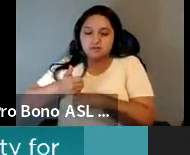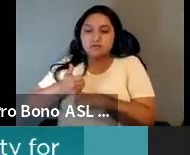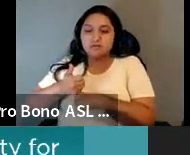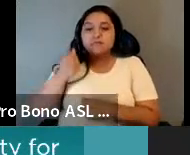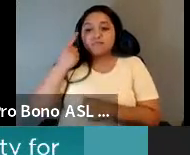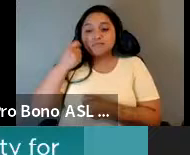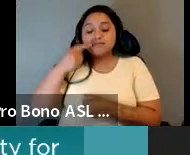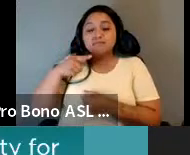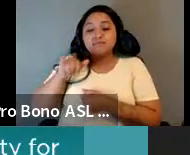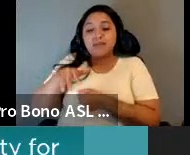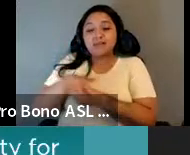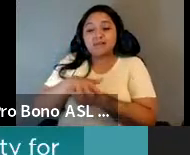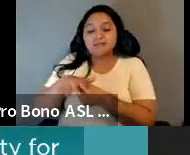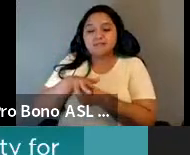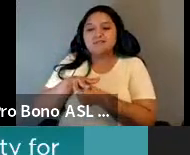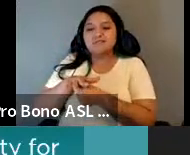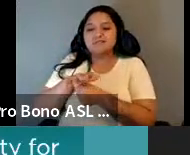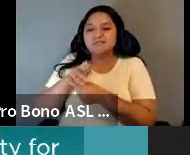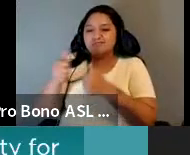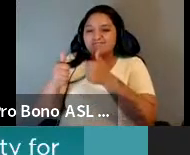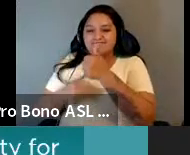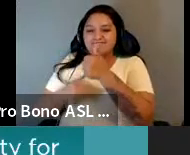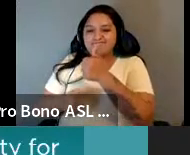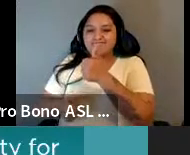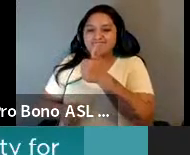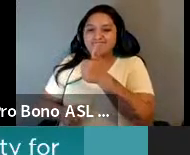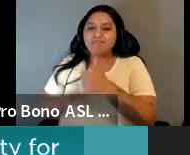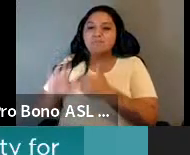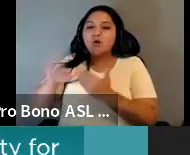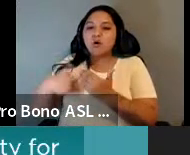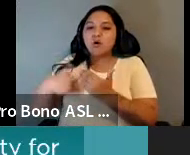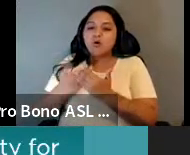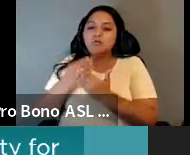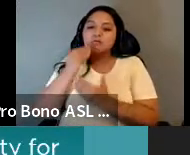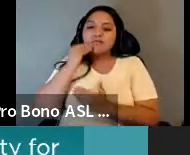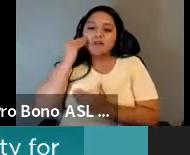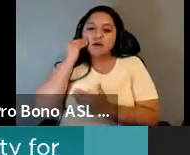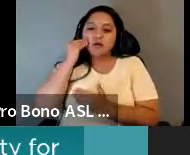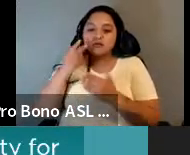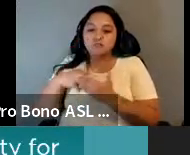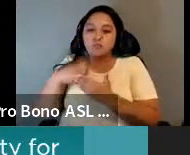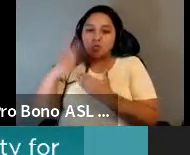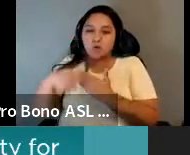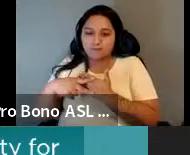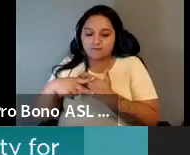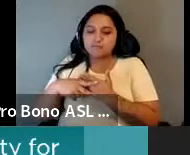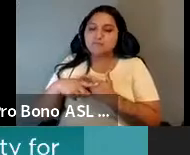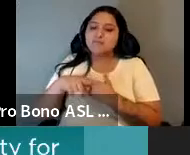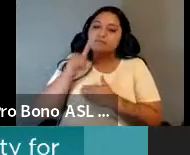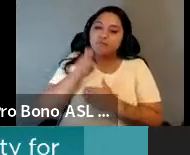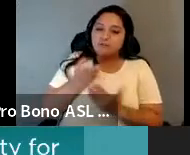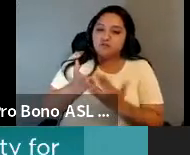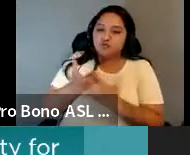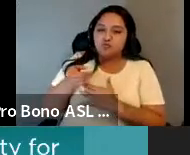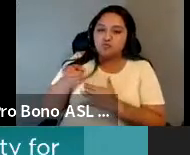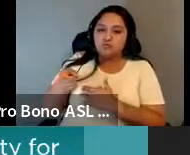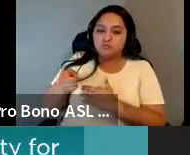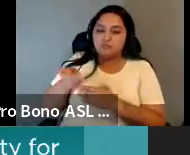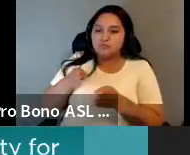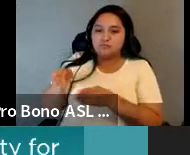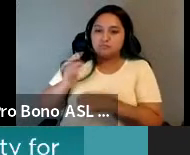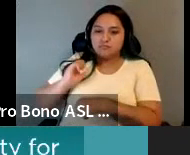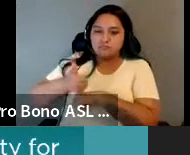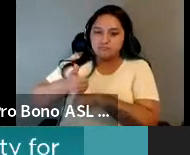have all of our housing programs. They go through our homelessness initiative. And this funding,